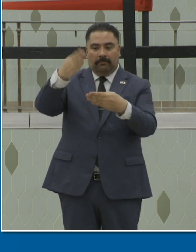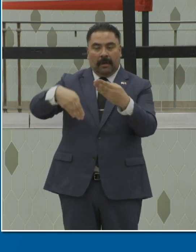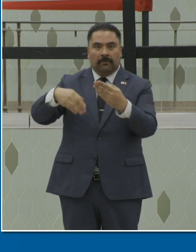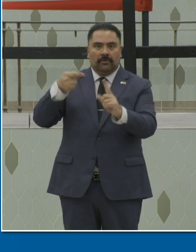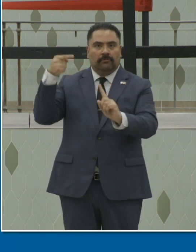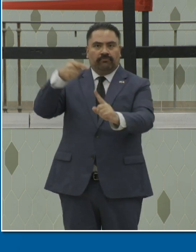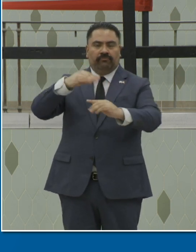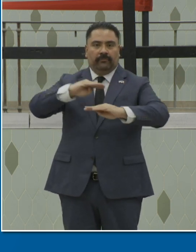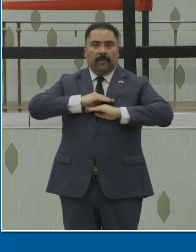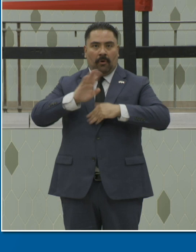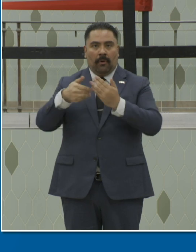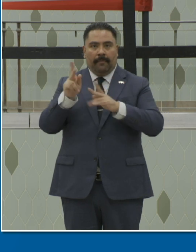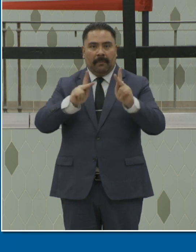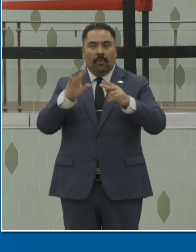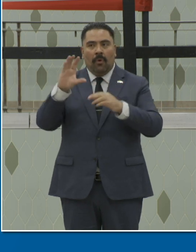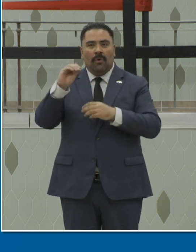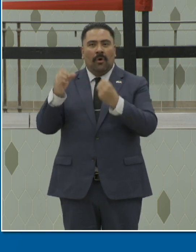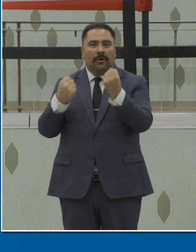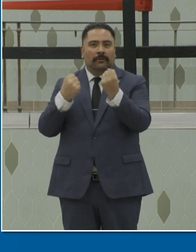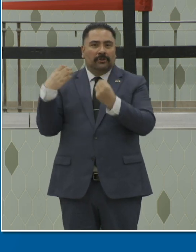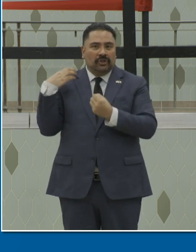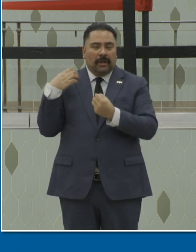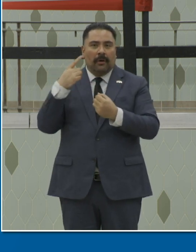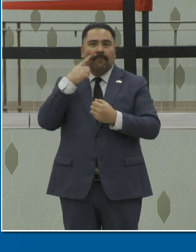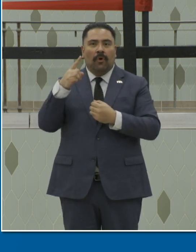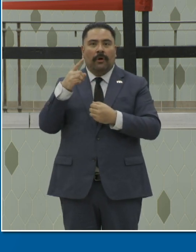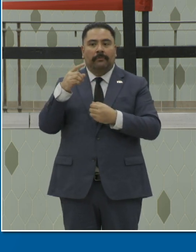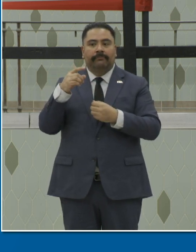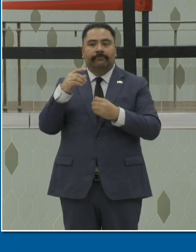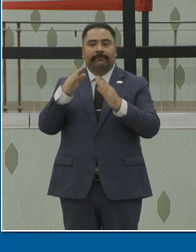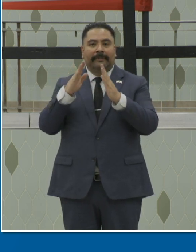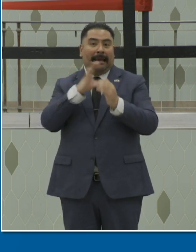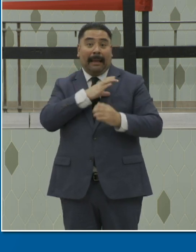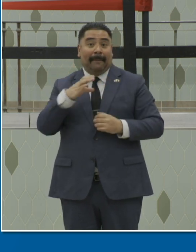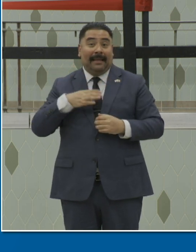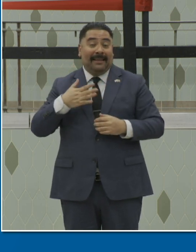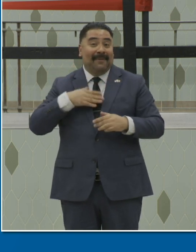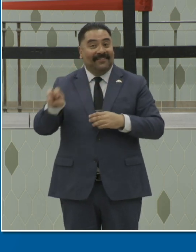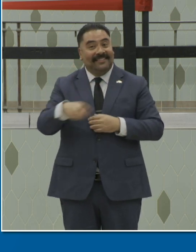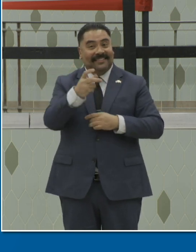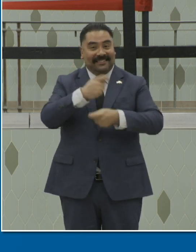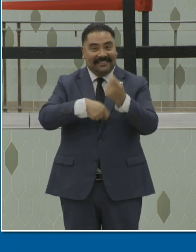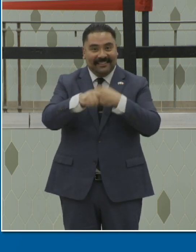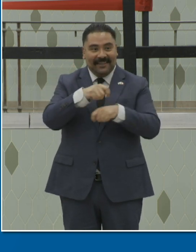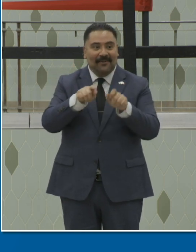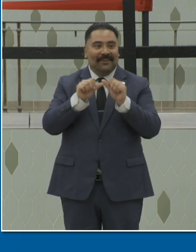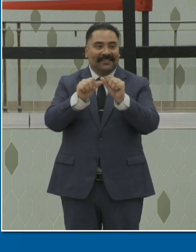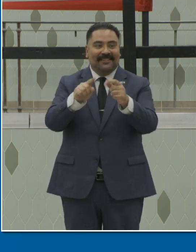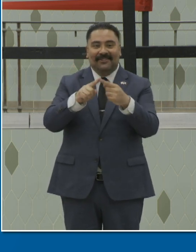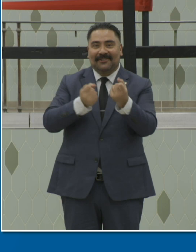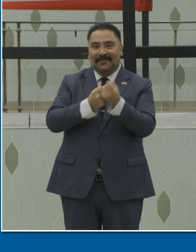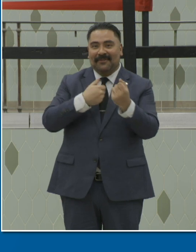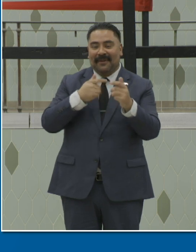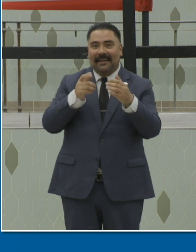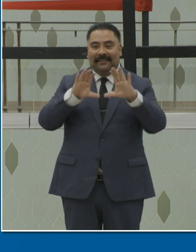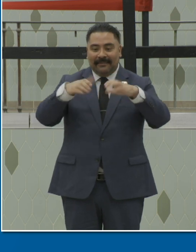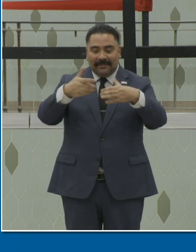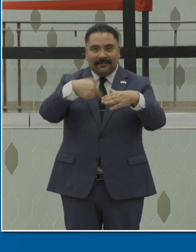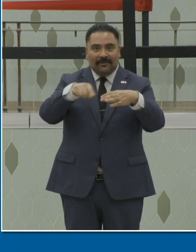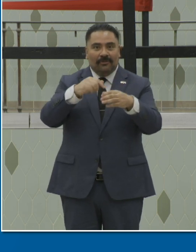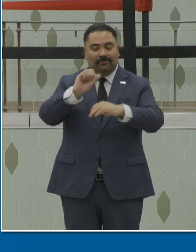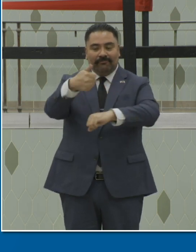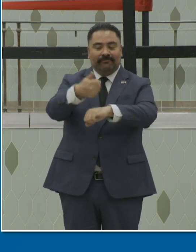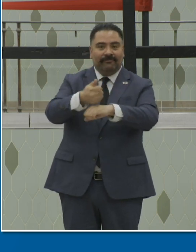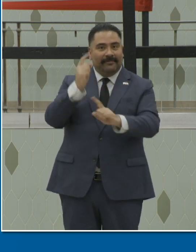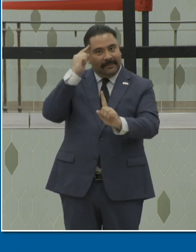impacted. She served as co-chair of the Housing Subcommittee of my transition team, and of course, will continue to support my administration implementing the